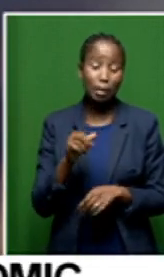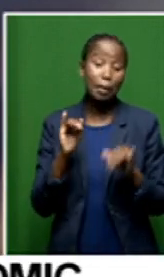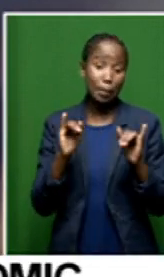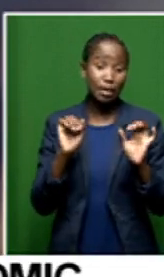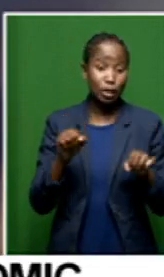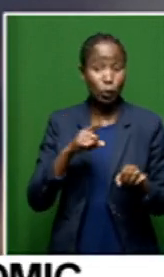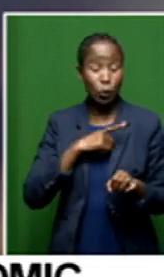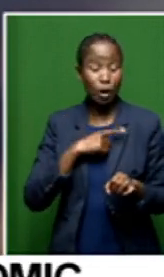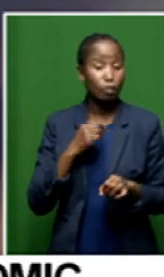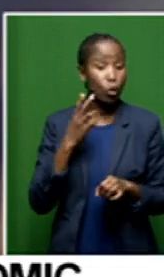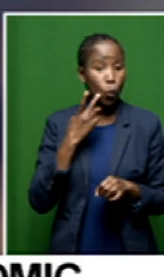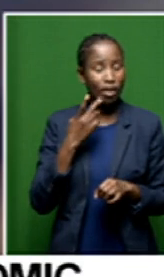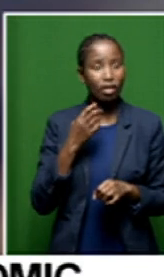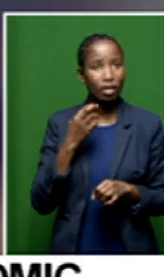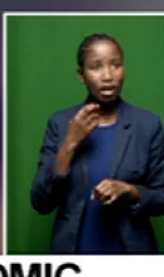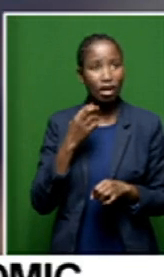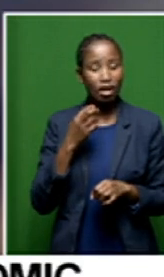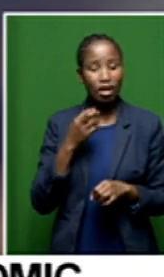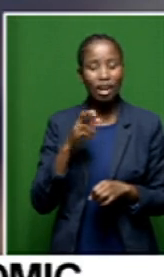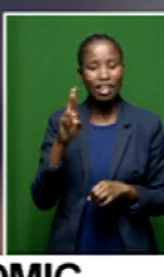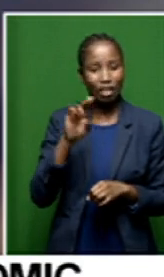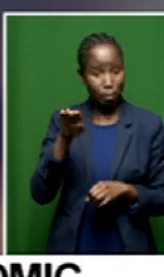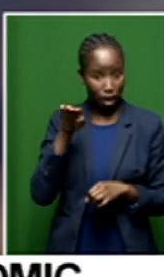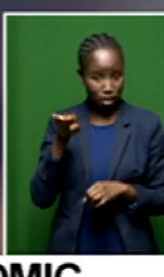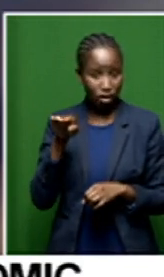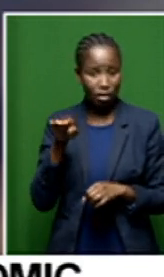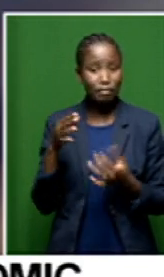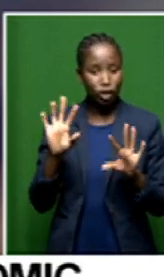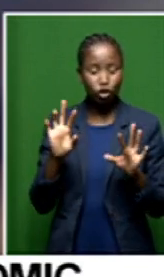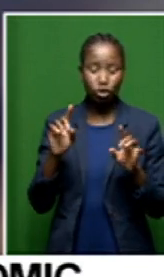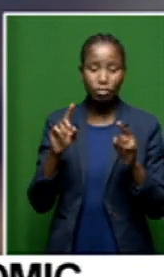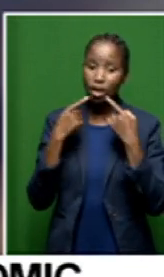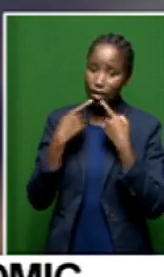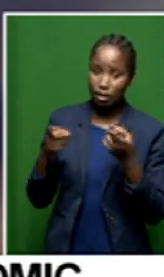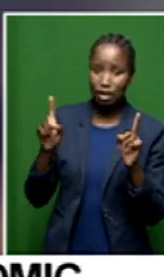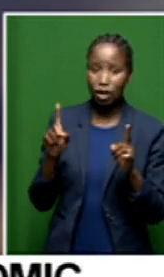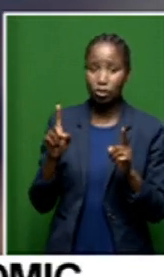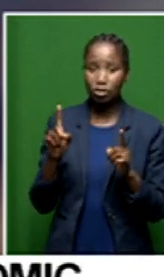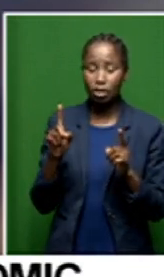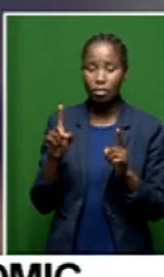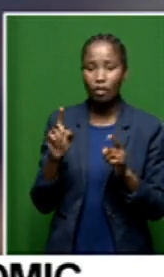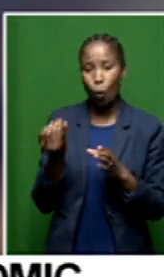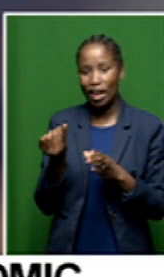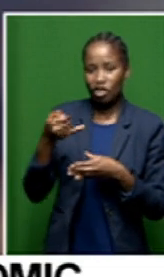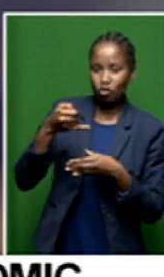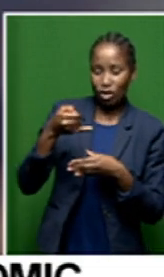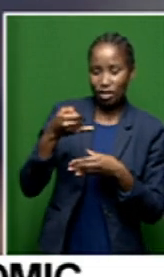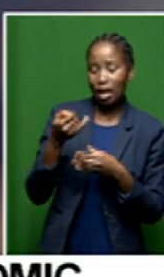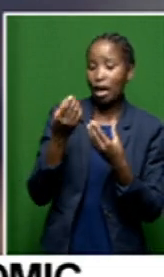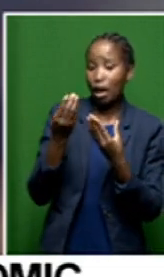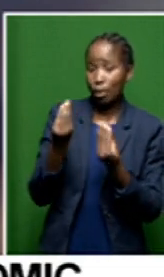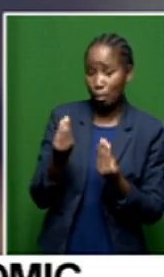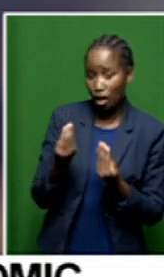the Reserve Bank recently announced, the interest rate in South Africa, they often spoke